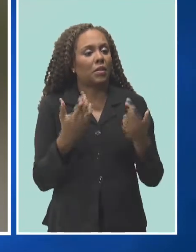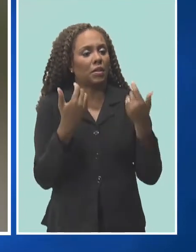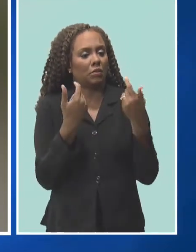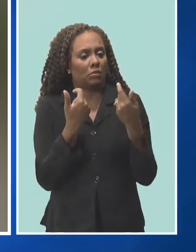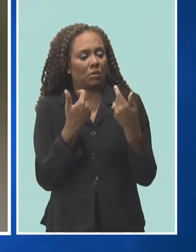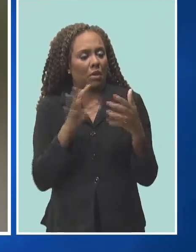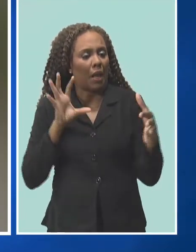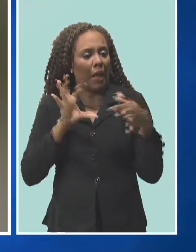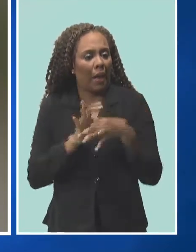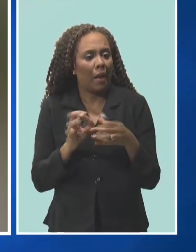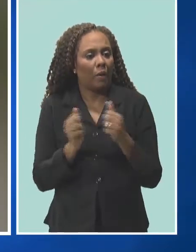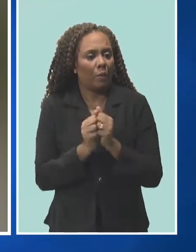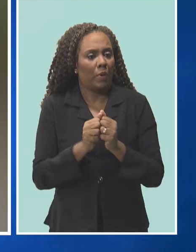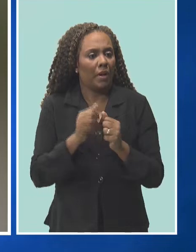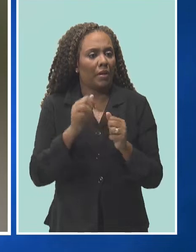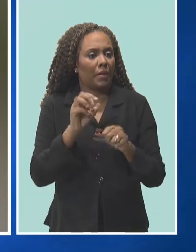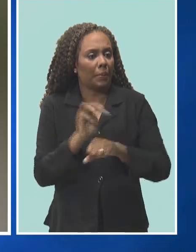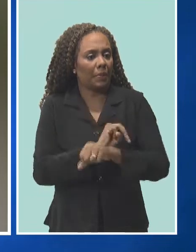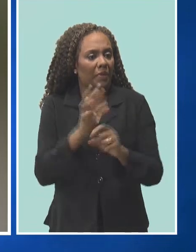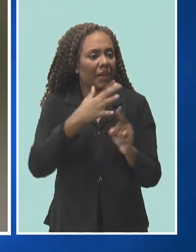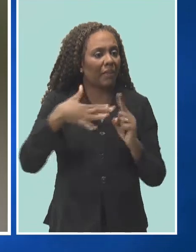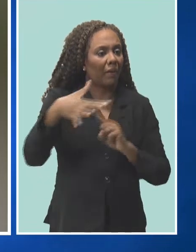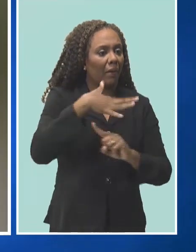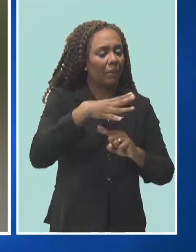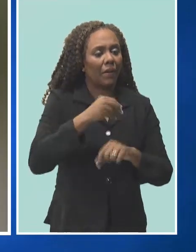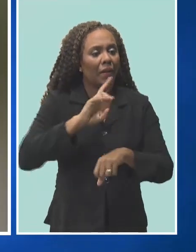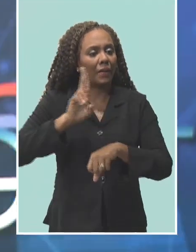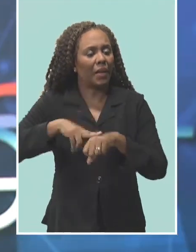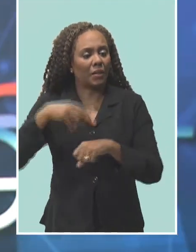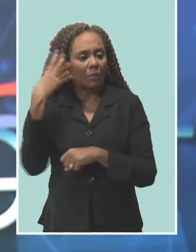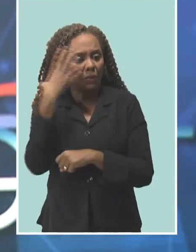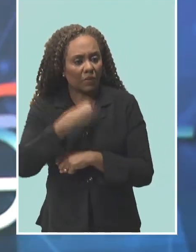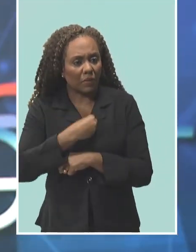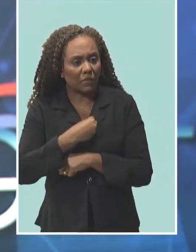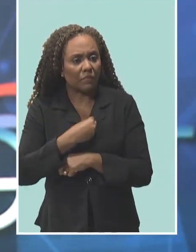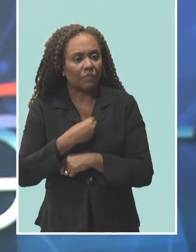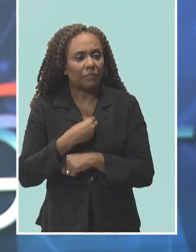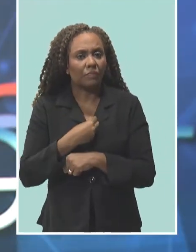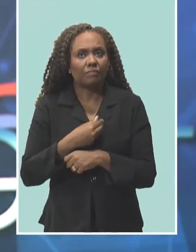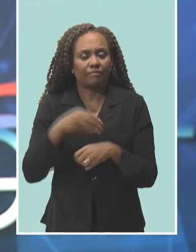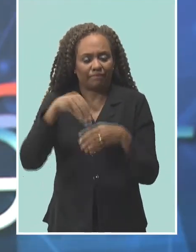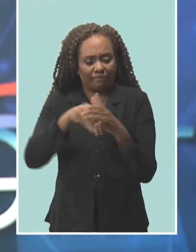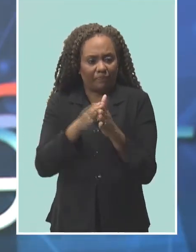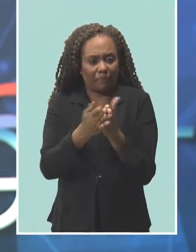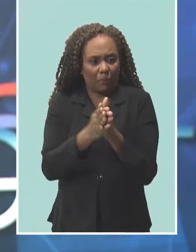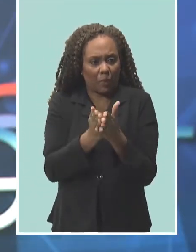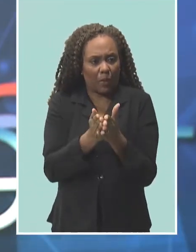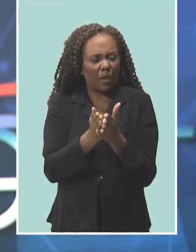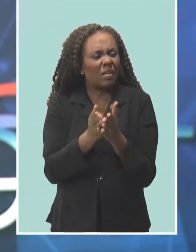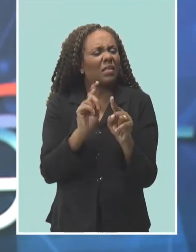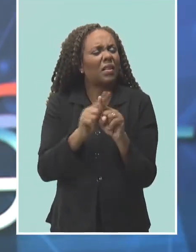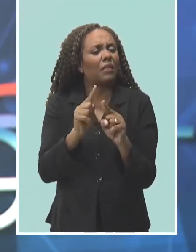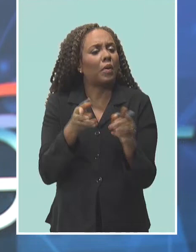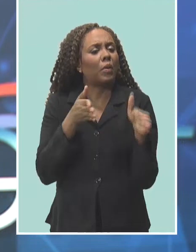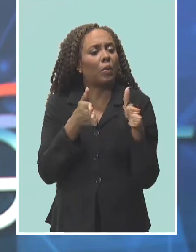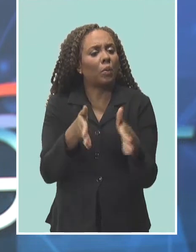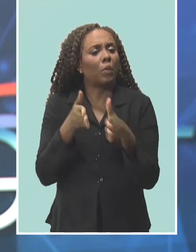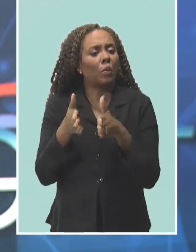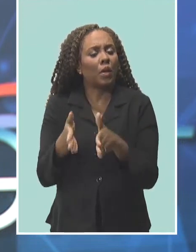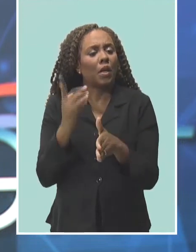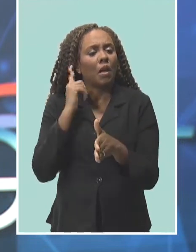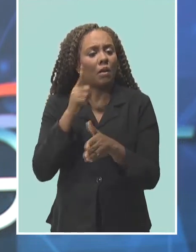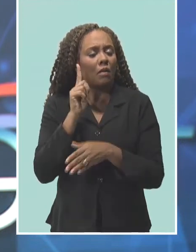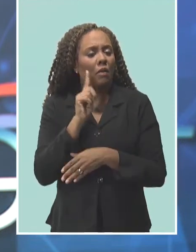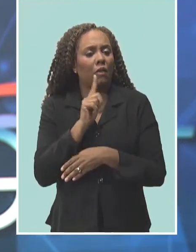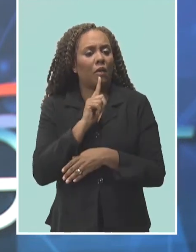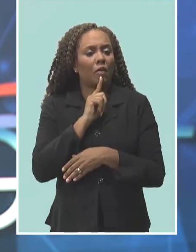Beautification. It contains a review of local and international techniques to deter monkeys from raiding cultivated foods and